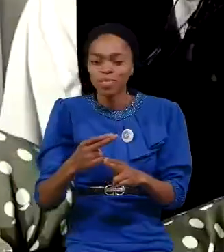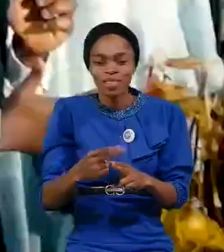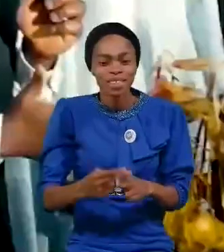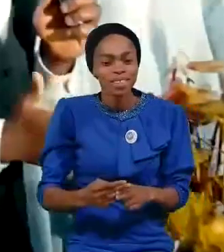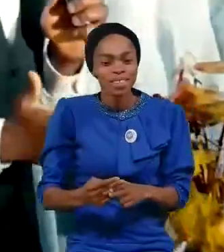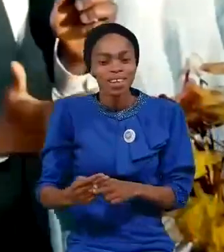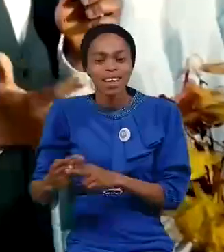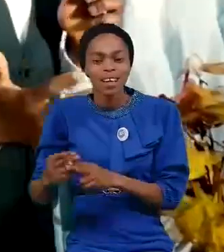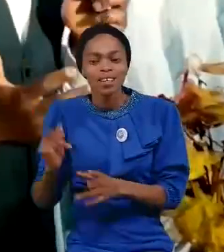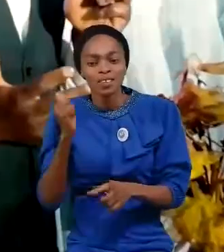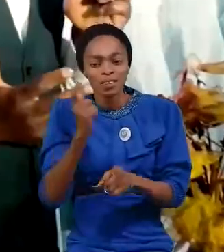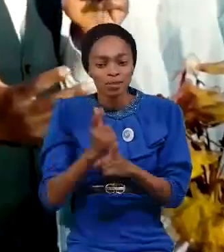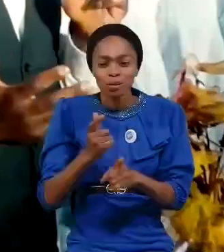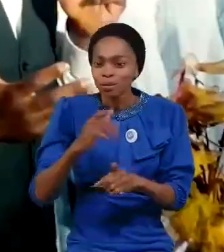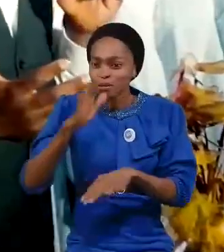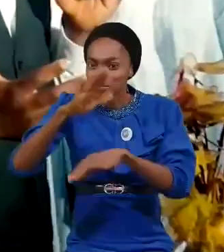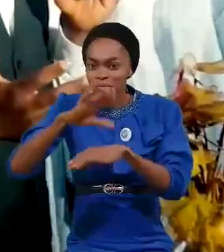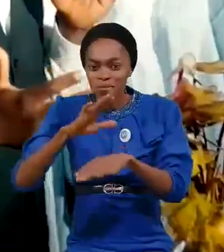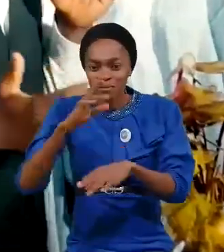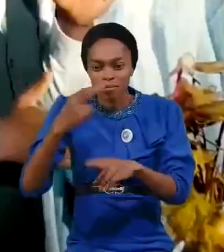names. Just name a